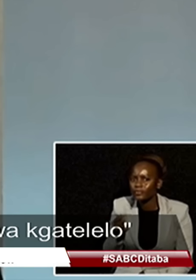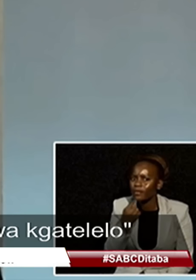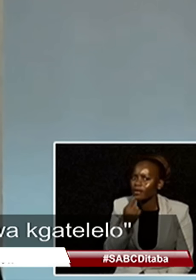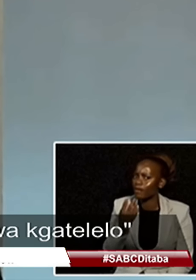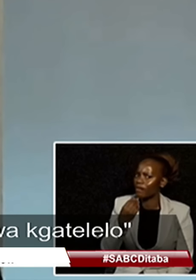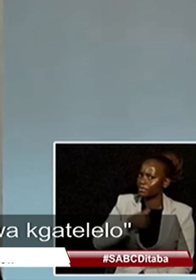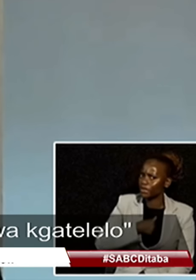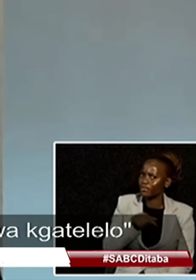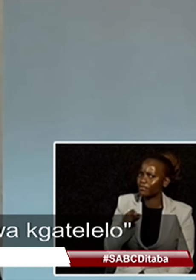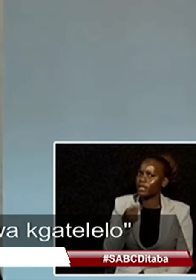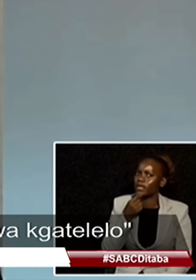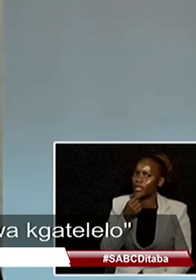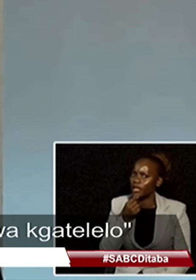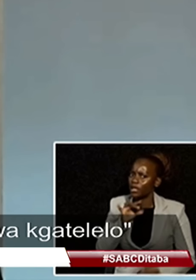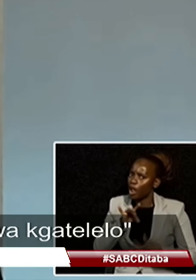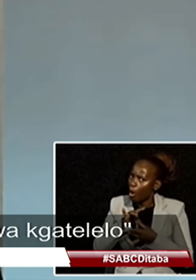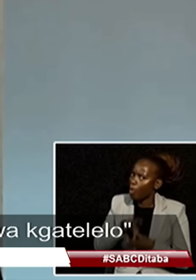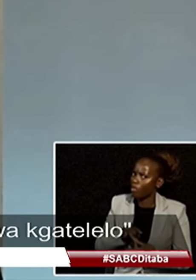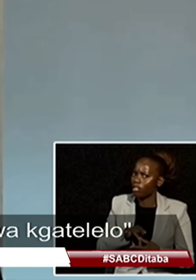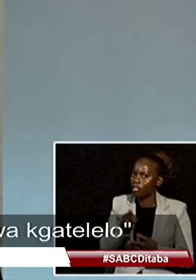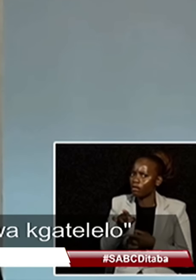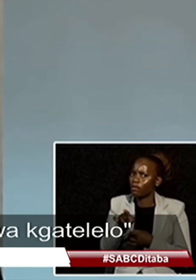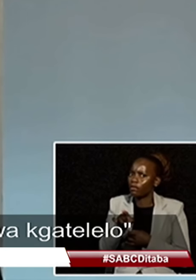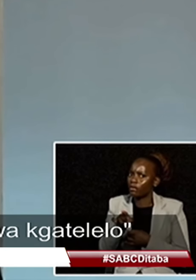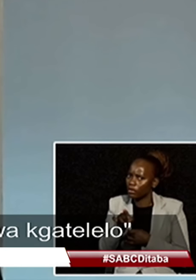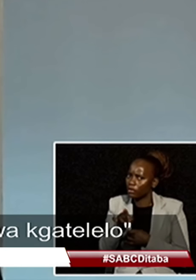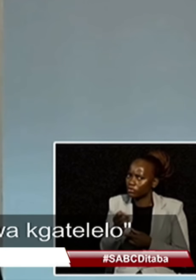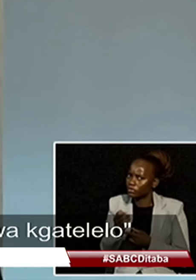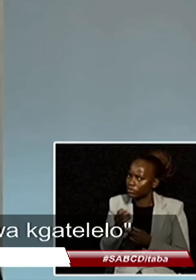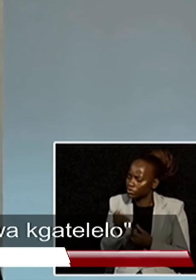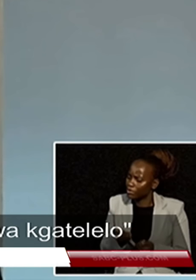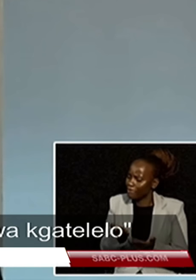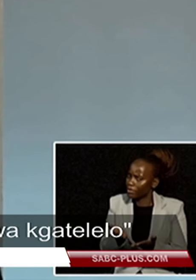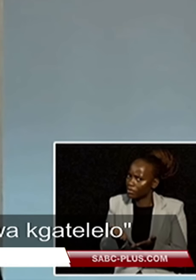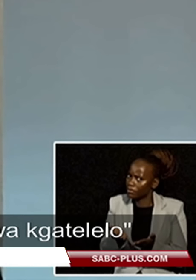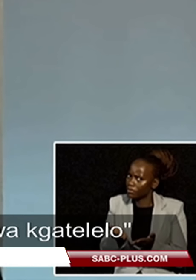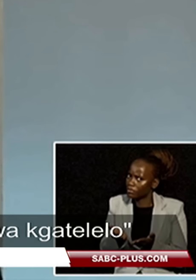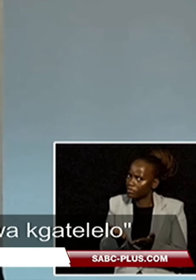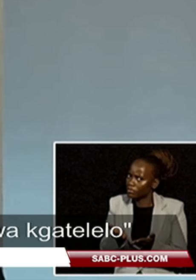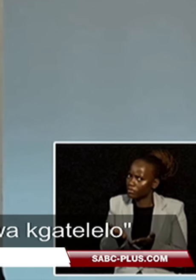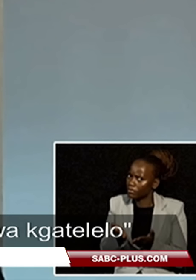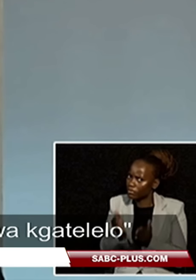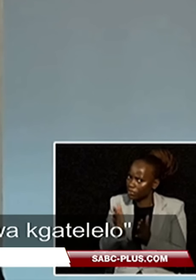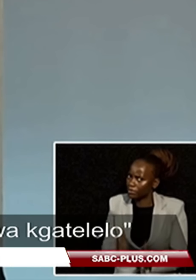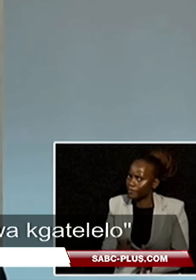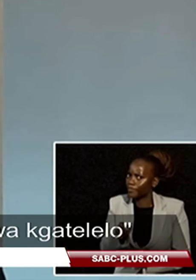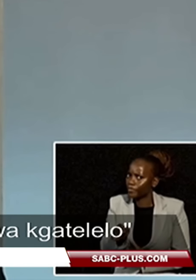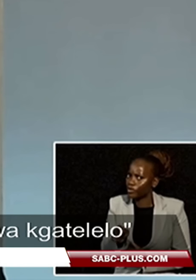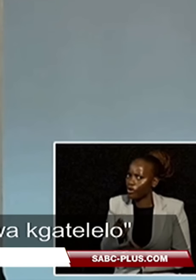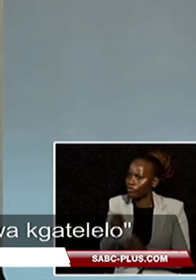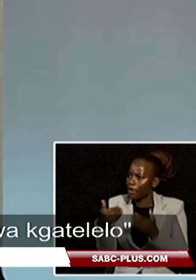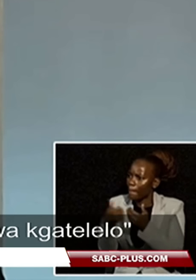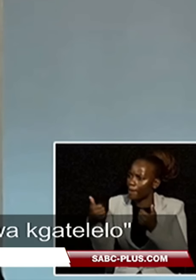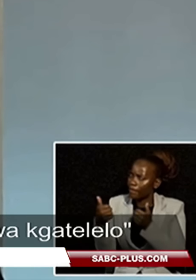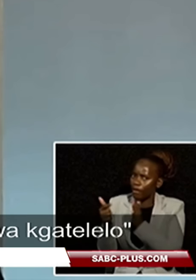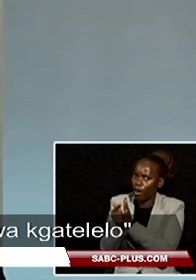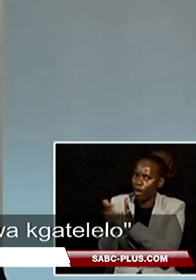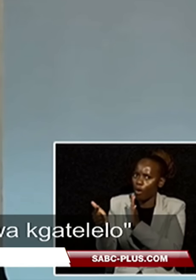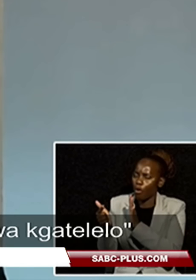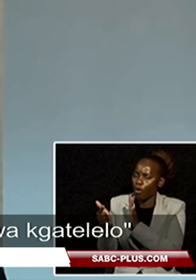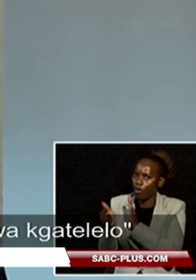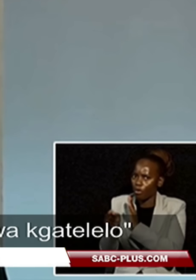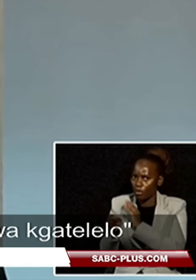the apartheid laws. And I said no. My lord, Chair, you